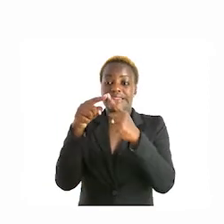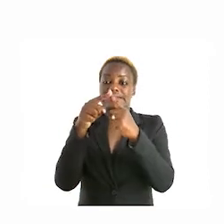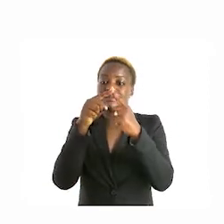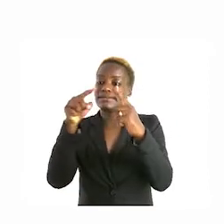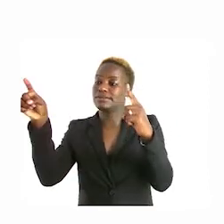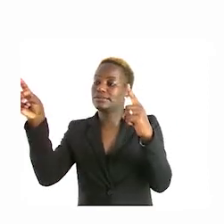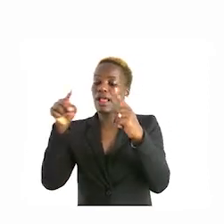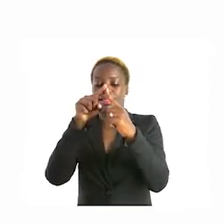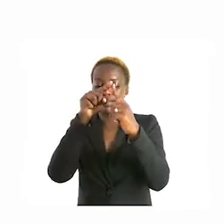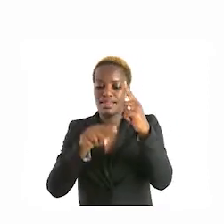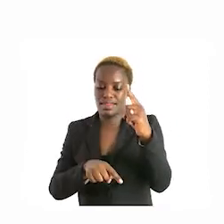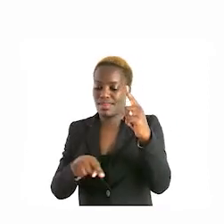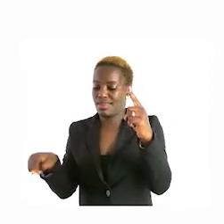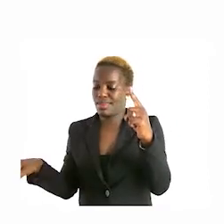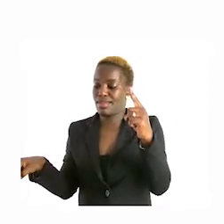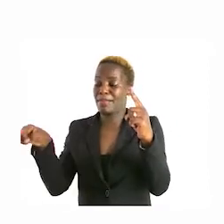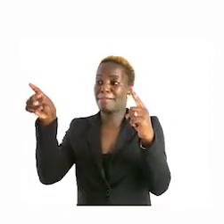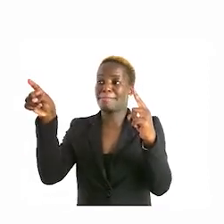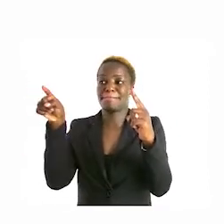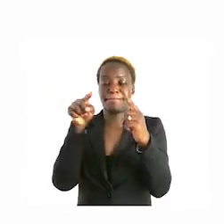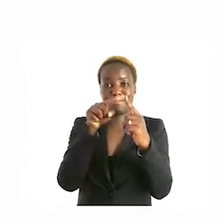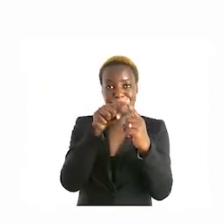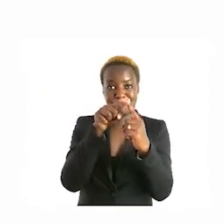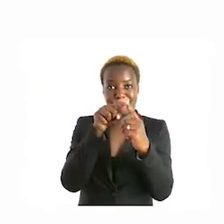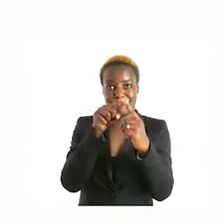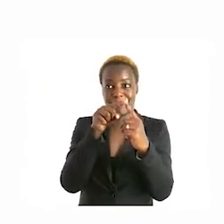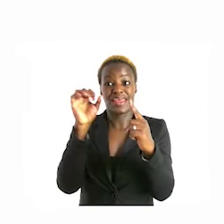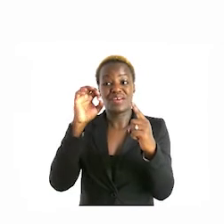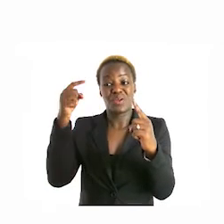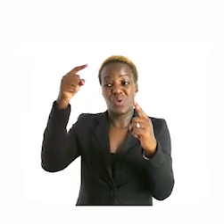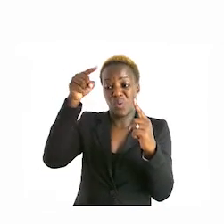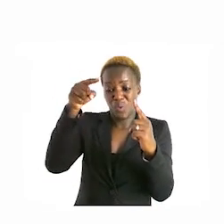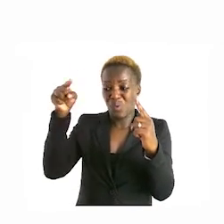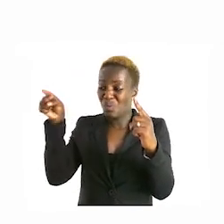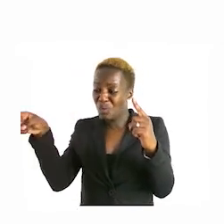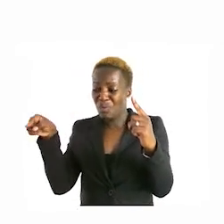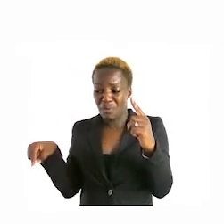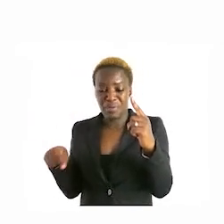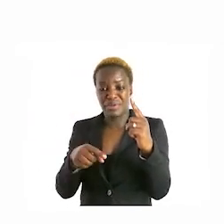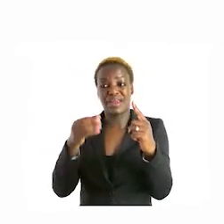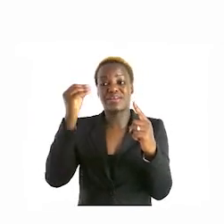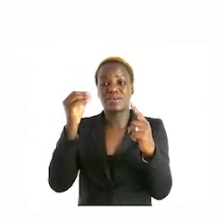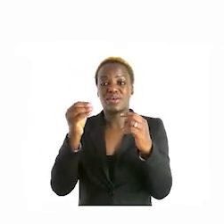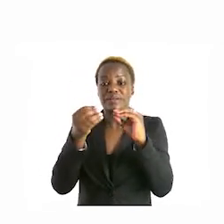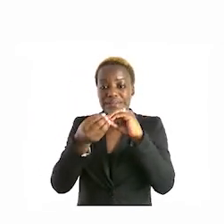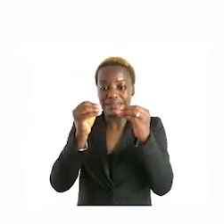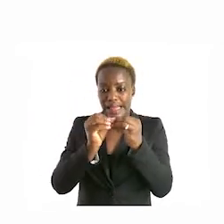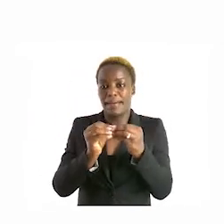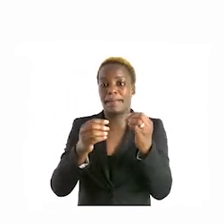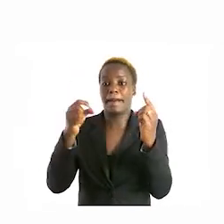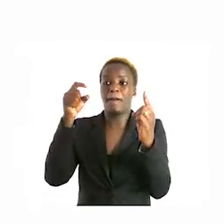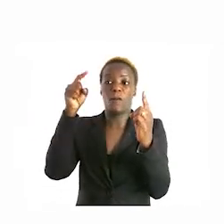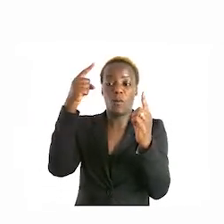right. If we have to count the sides, we have to number all the sides that we see by putting a